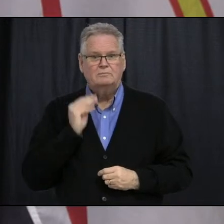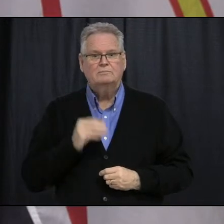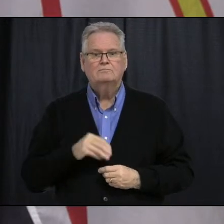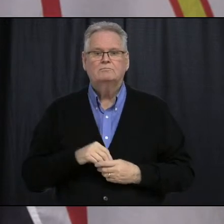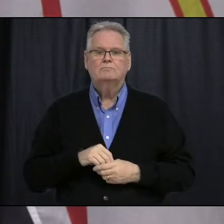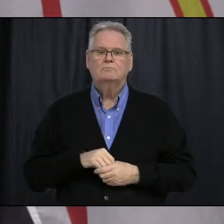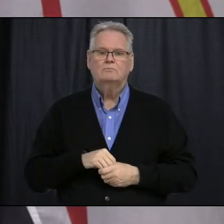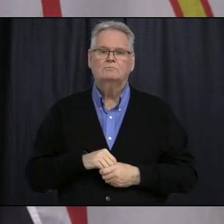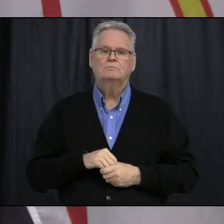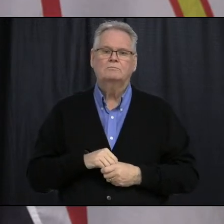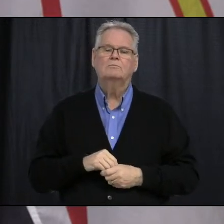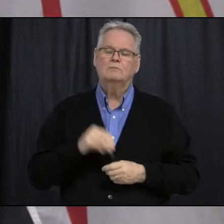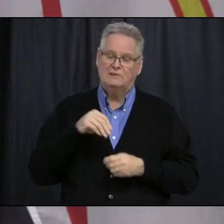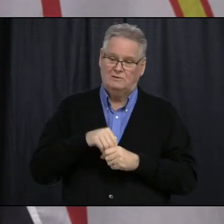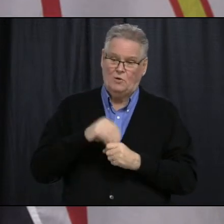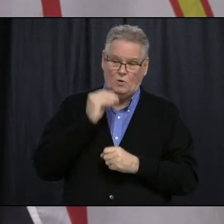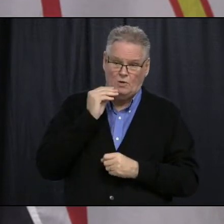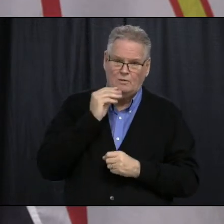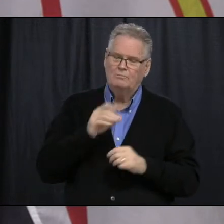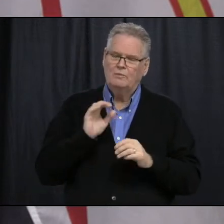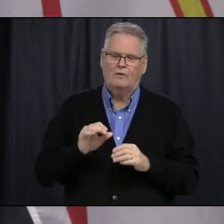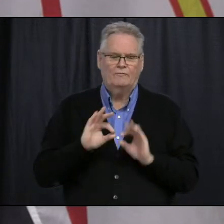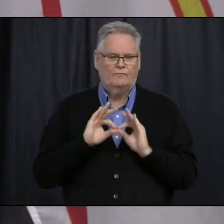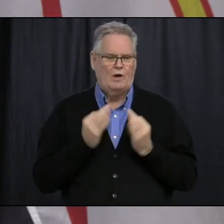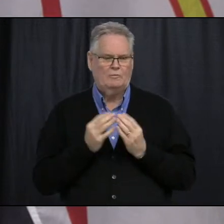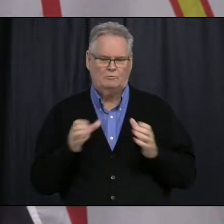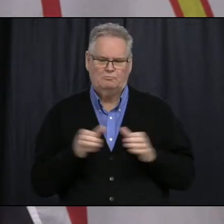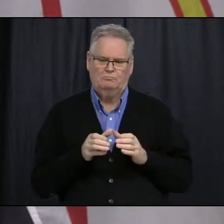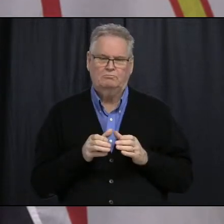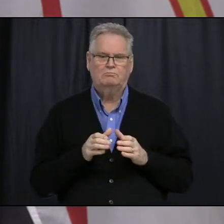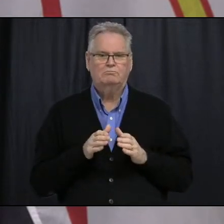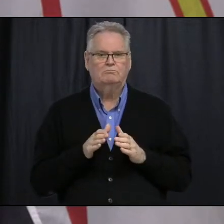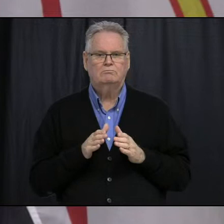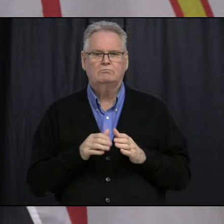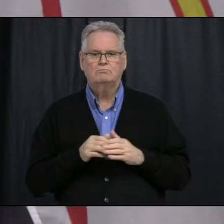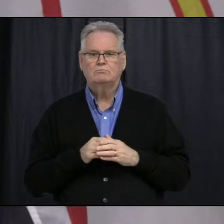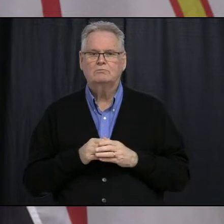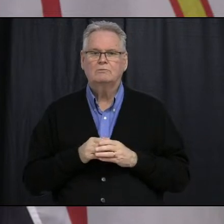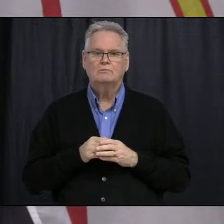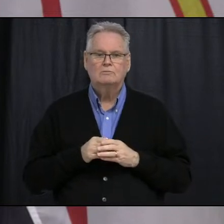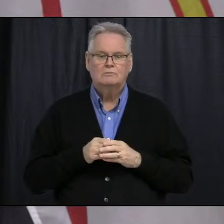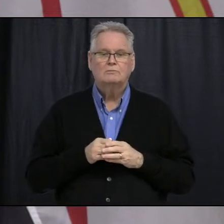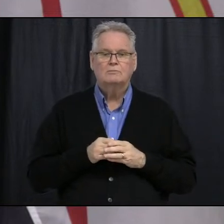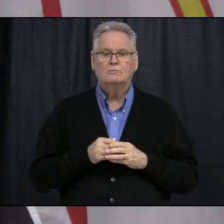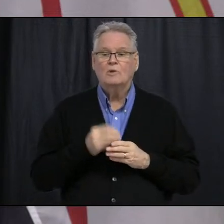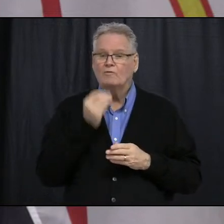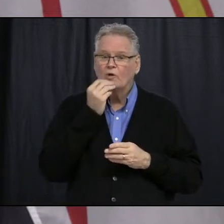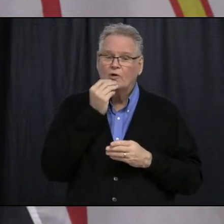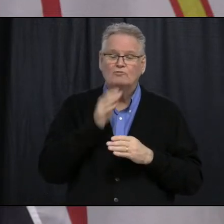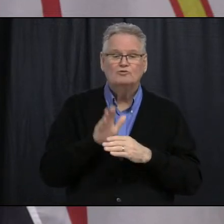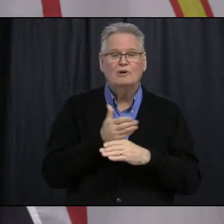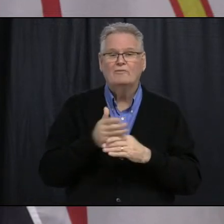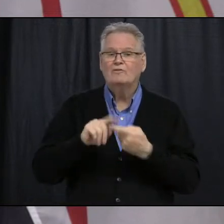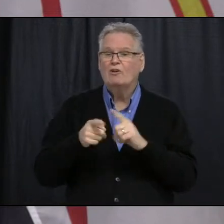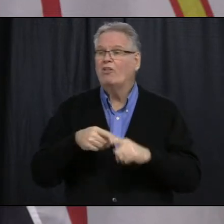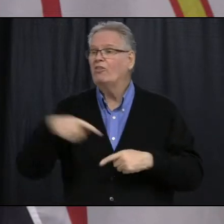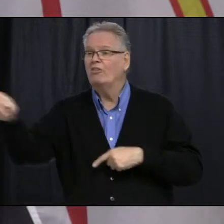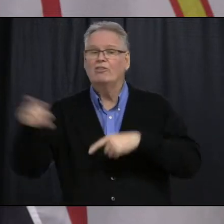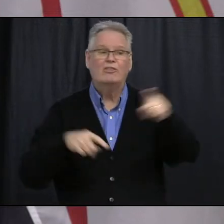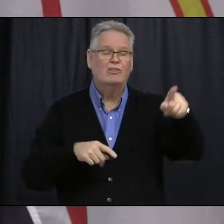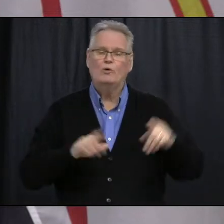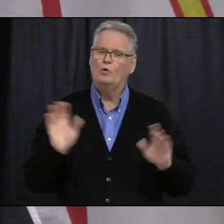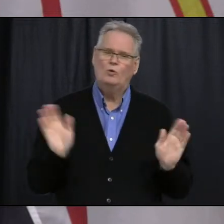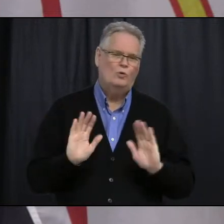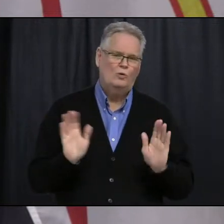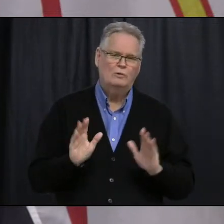avoid sharing food, drinks, and other items. Most importantly, please make the choice to be vaccinated.